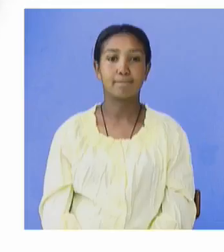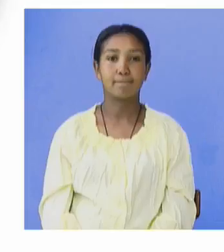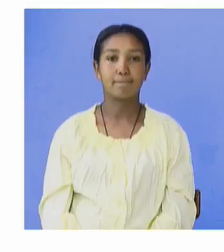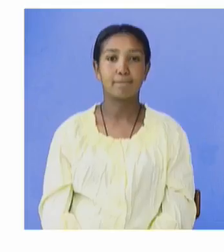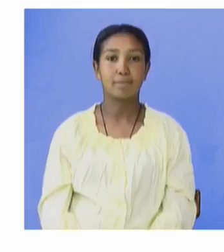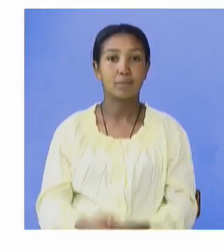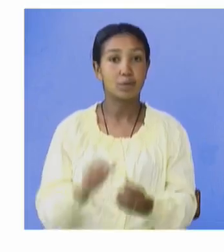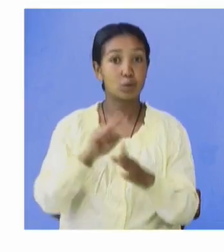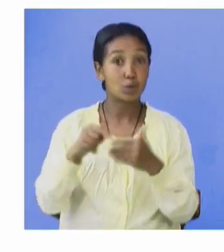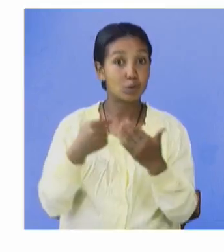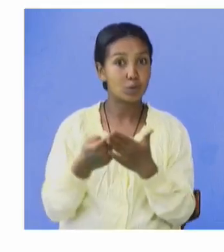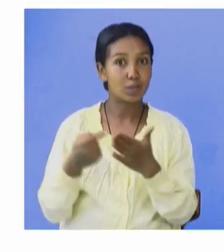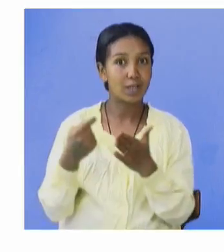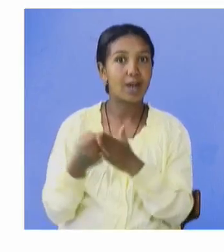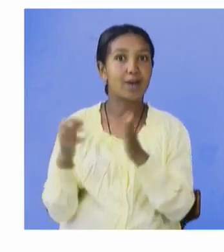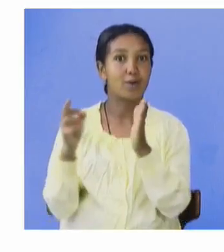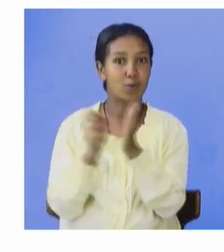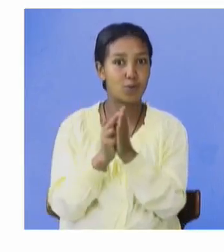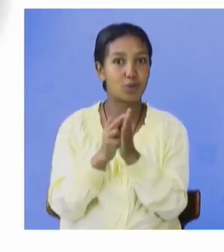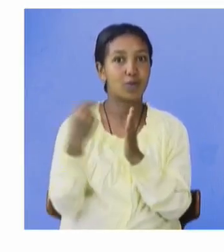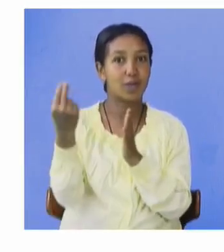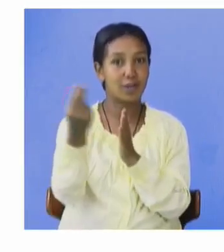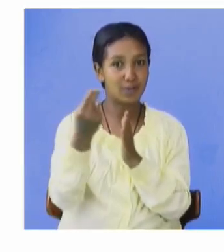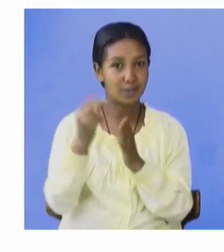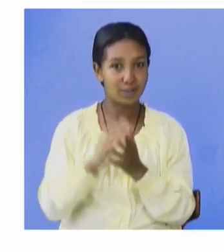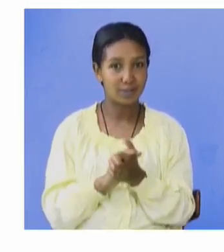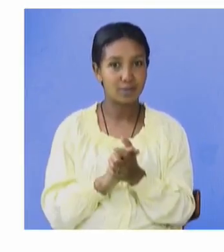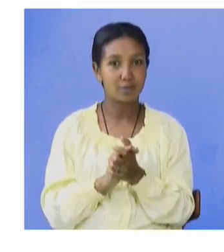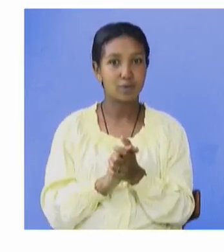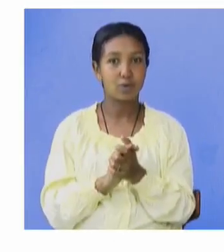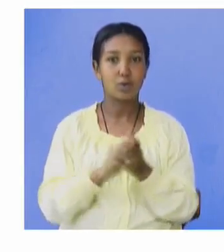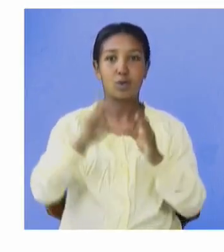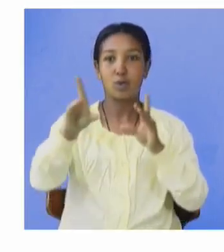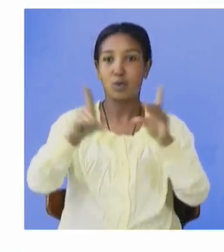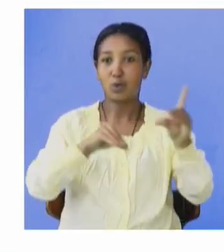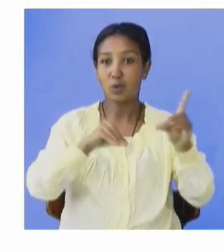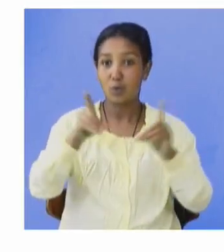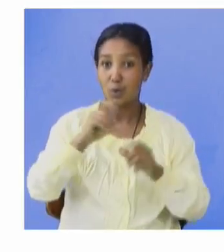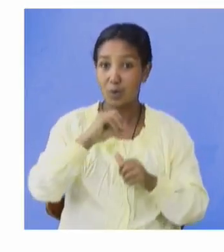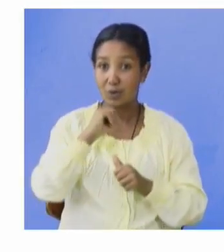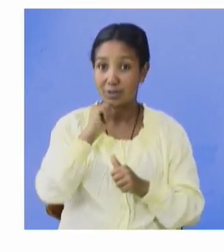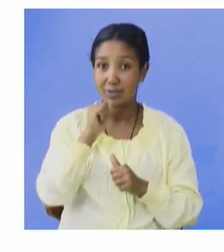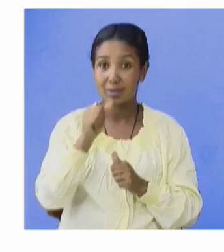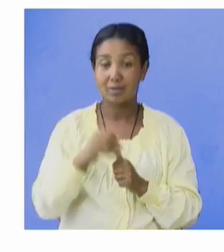So students, here is the rule. You can use don't,